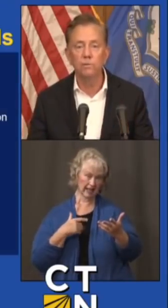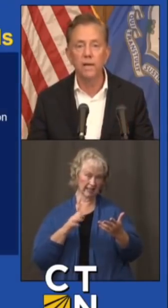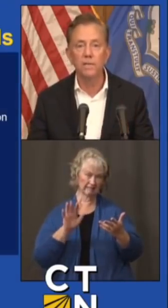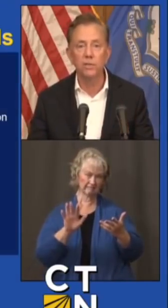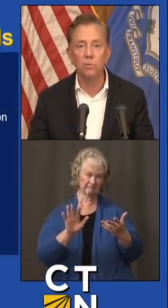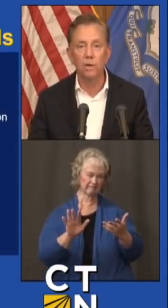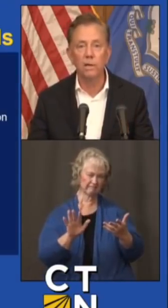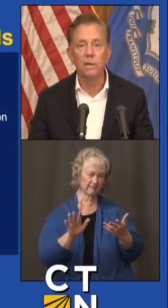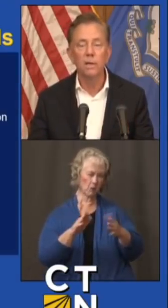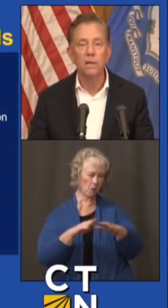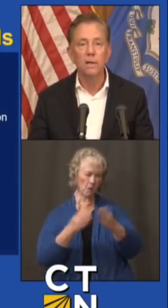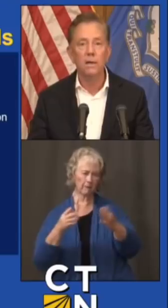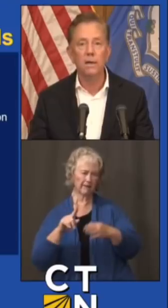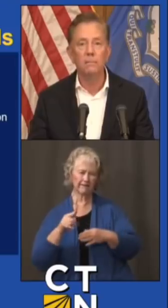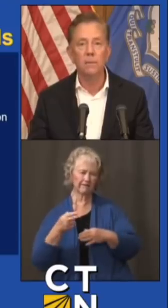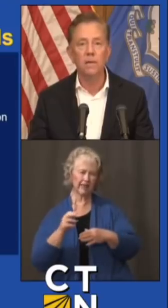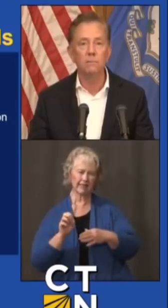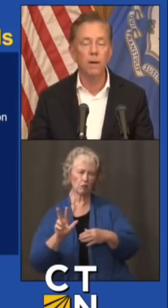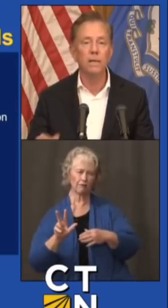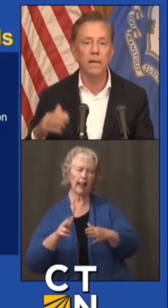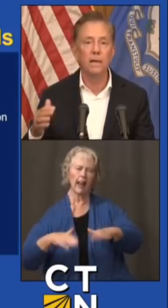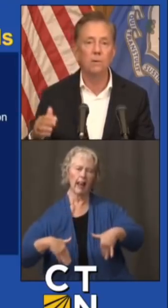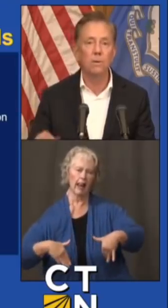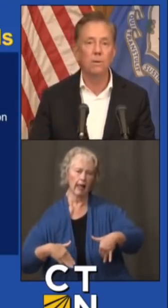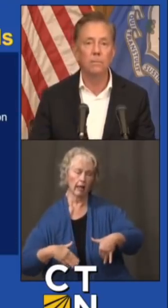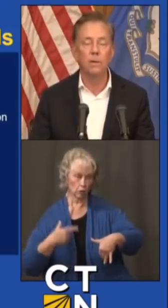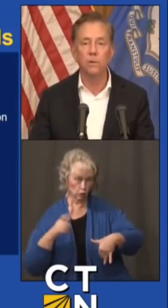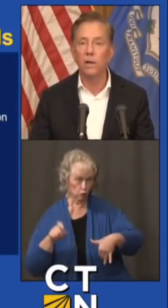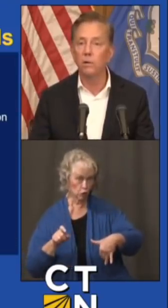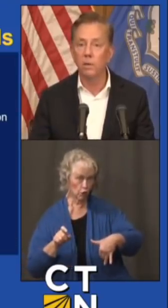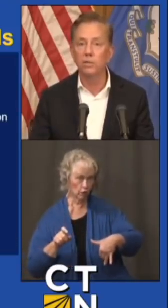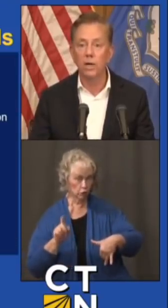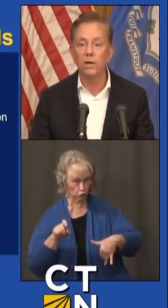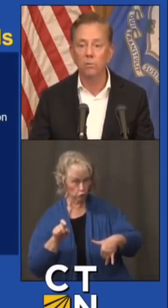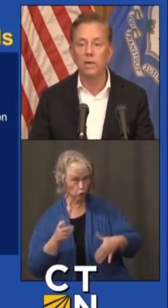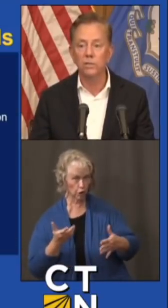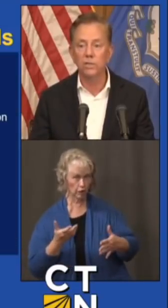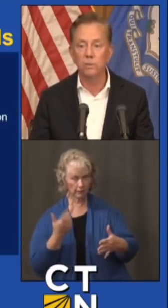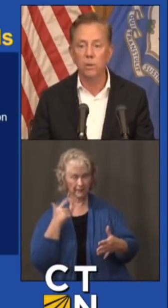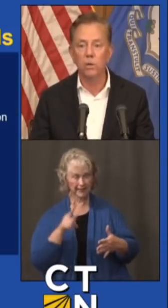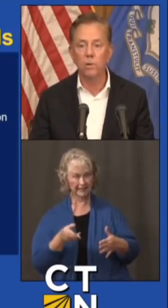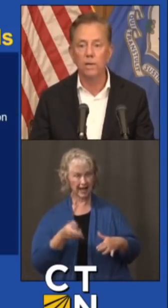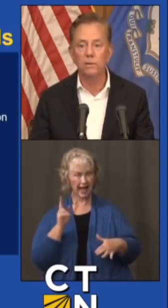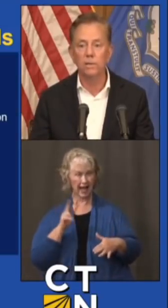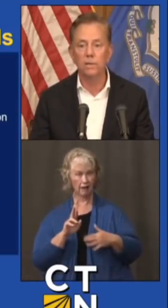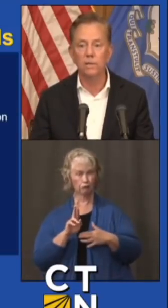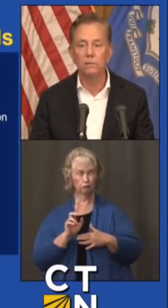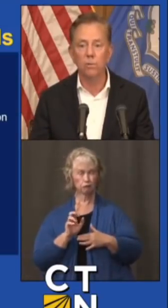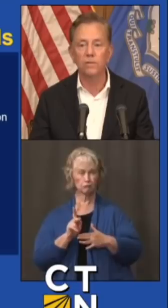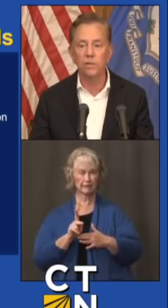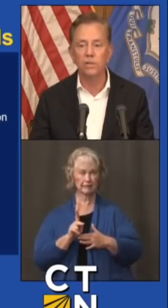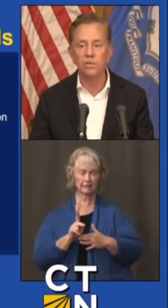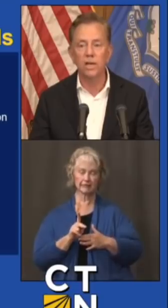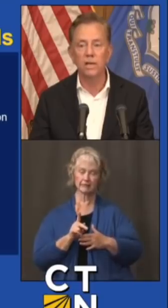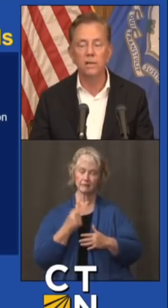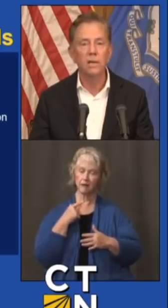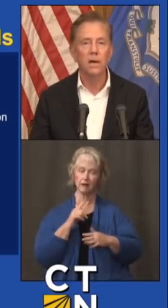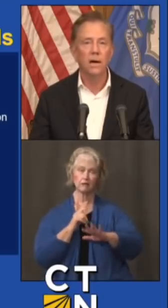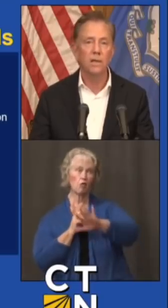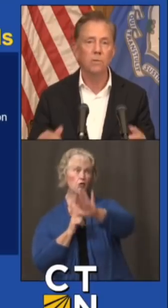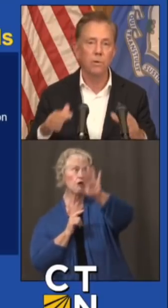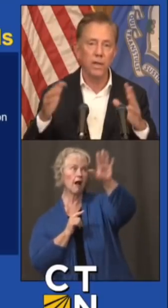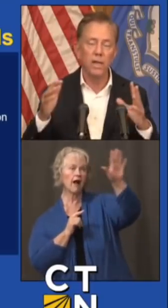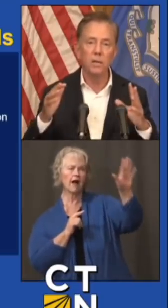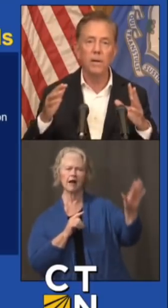move to phase 3? And right now, they're at much higher risk as we look around the rest of the state.